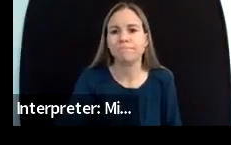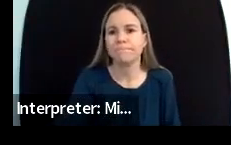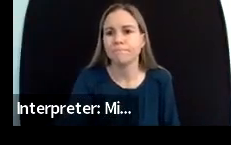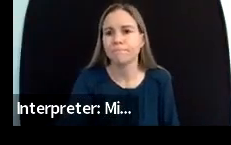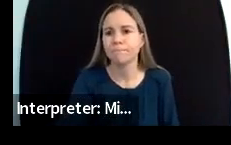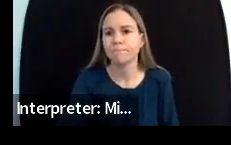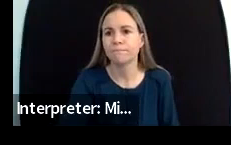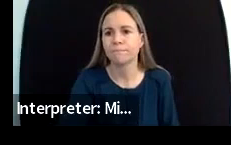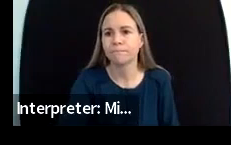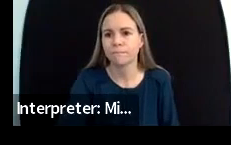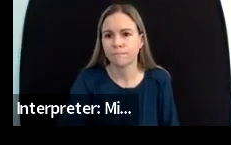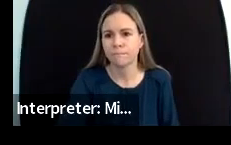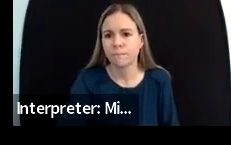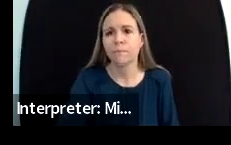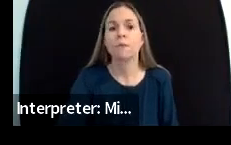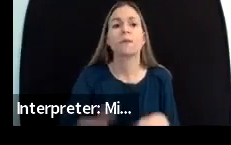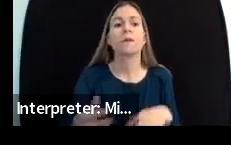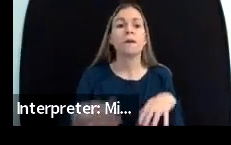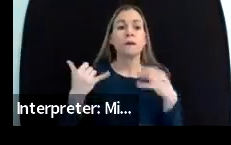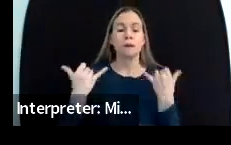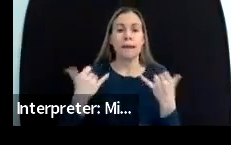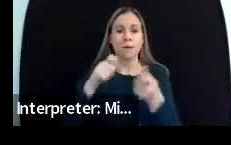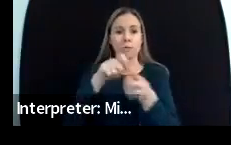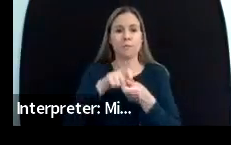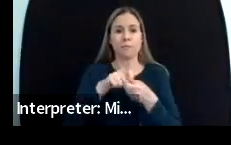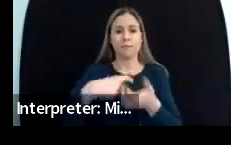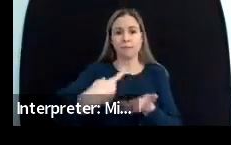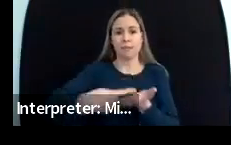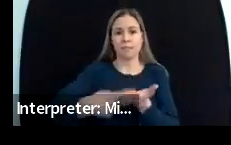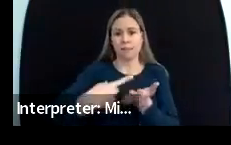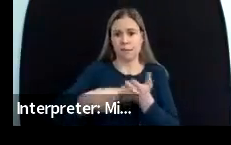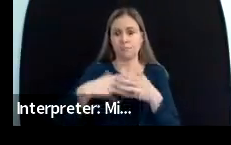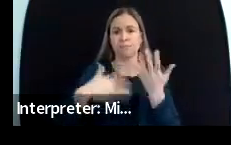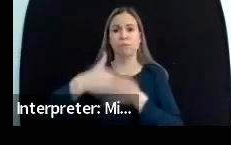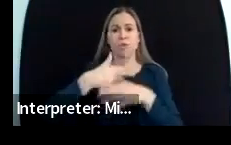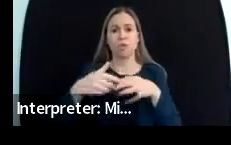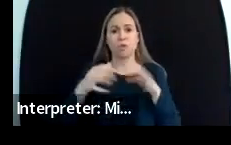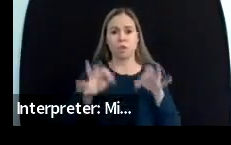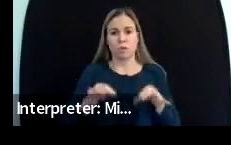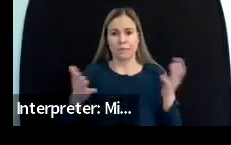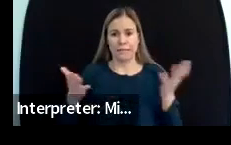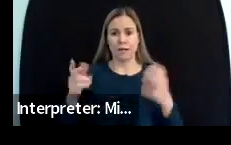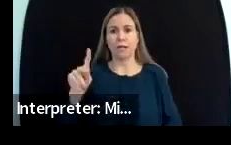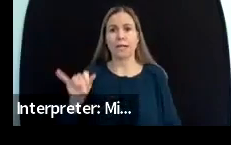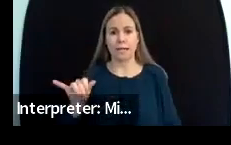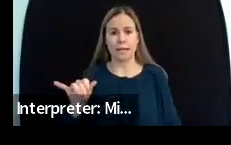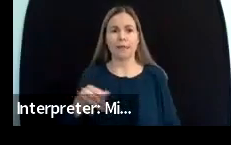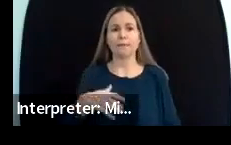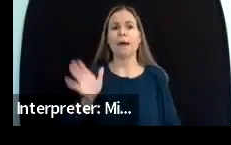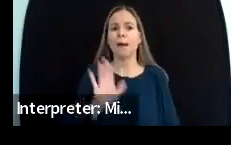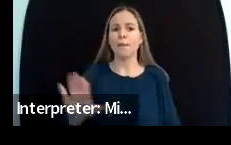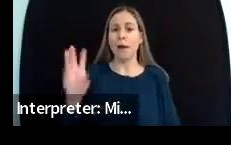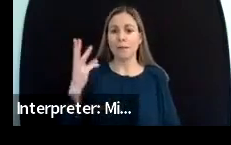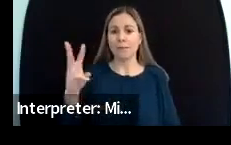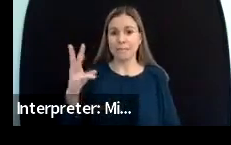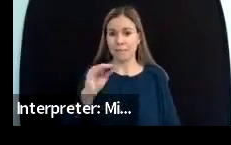Okay, so now we'll go specifically into talking about the social determinants of health in Kentucky. So we know about 16% of folks